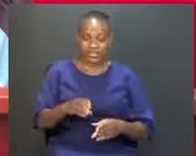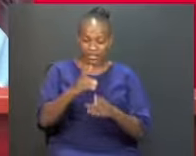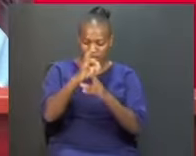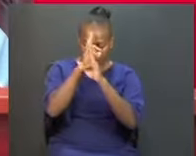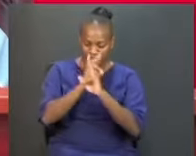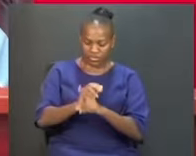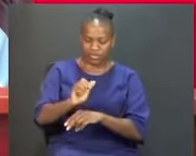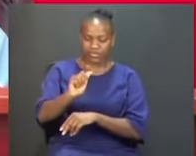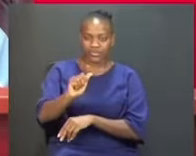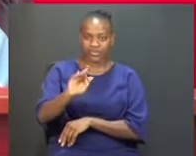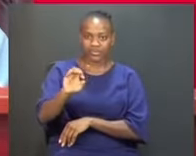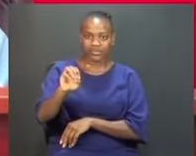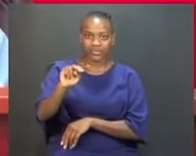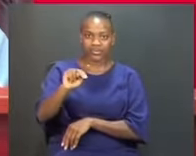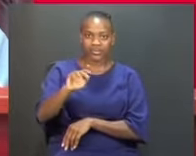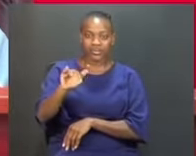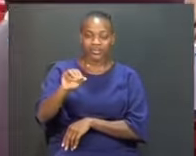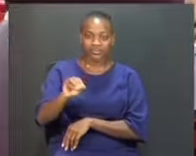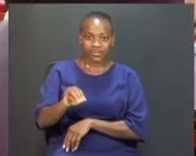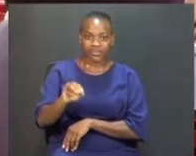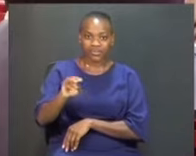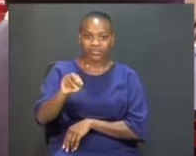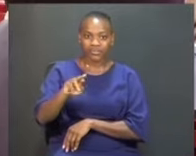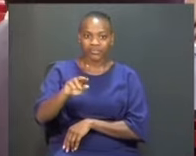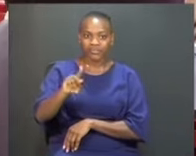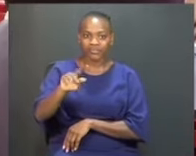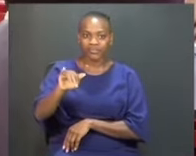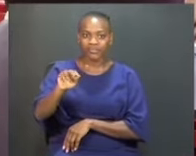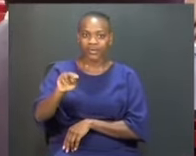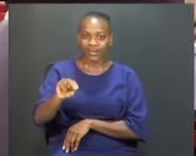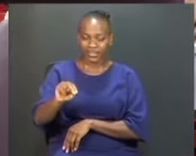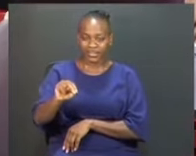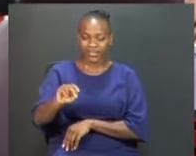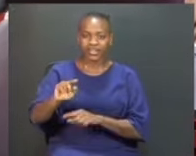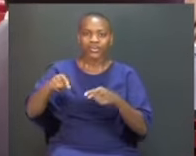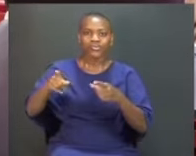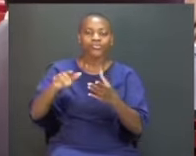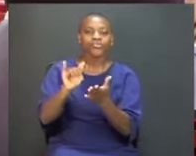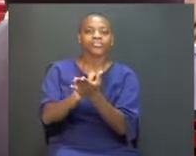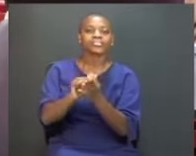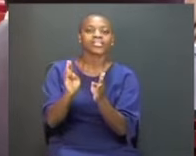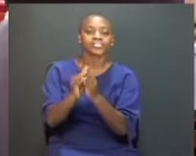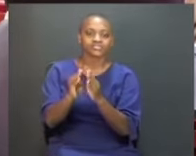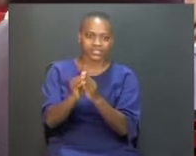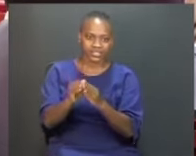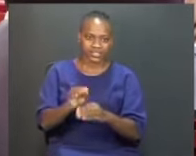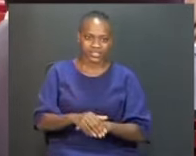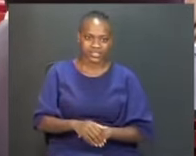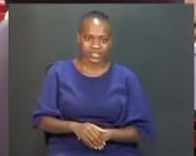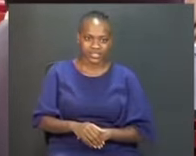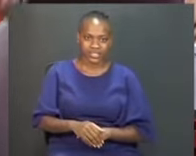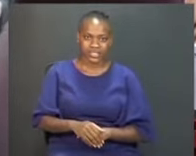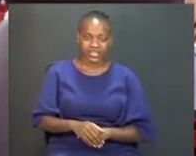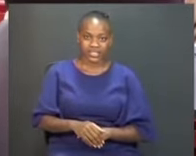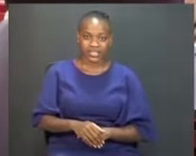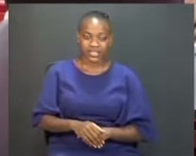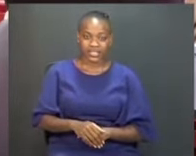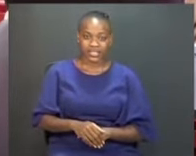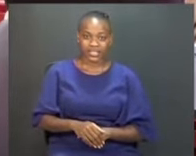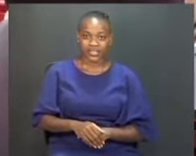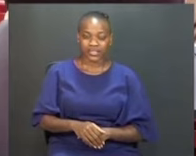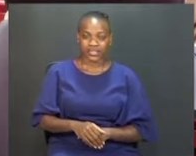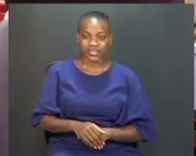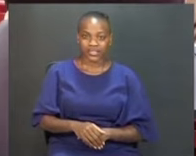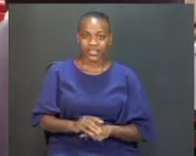Afenyo Markins Alexander Kwamina was at that session of the ECOWAS Parliament, attended that session of the